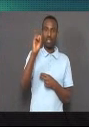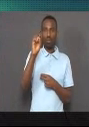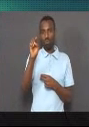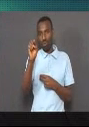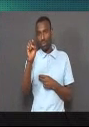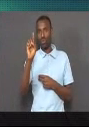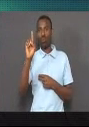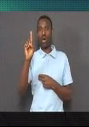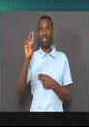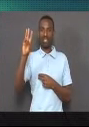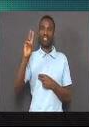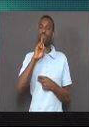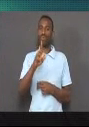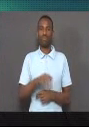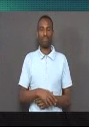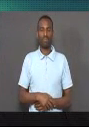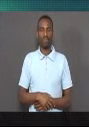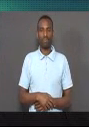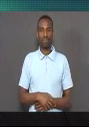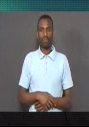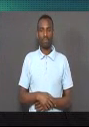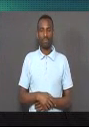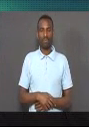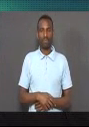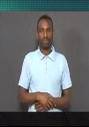27.4 multiplied by